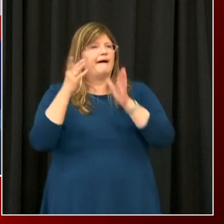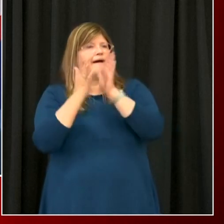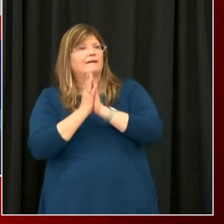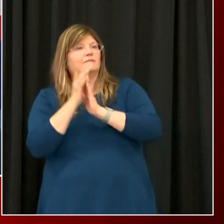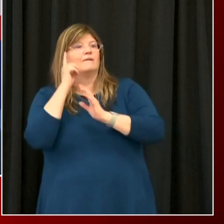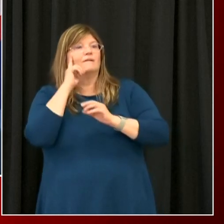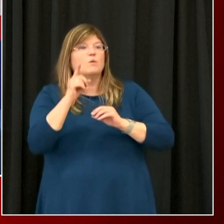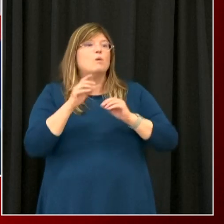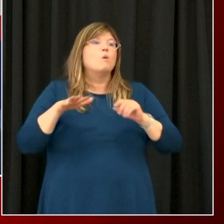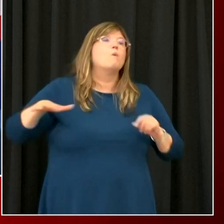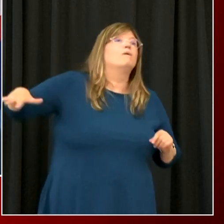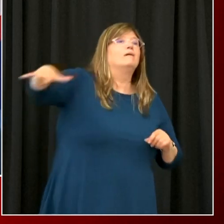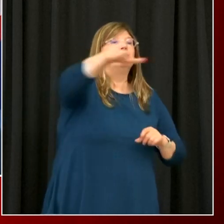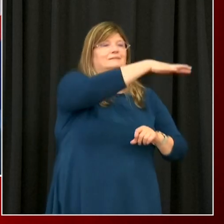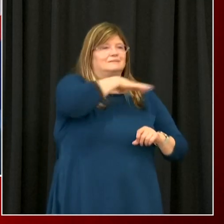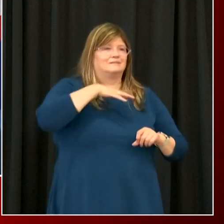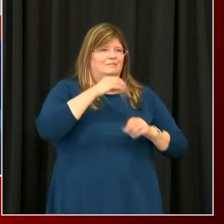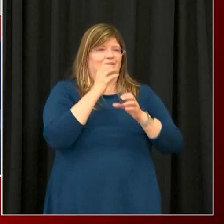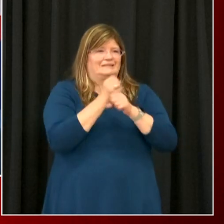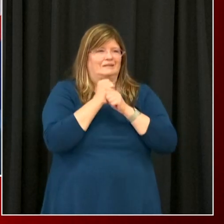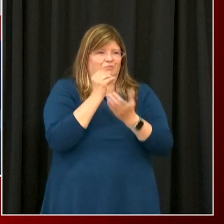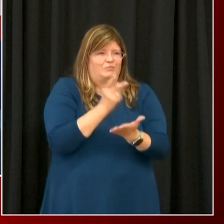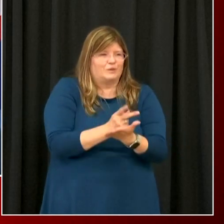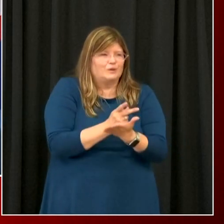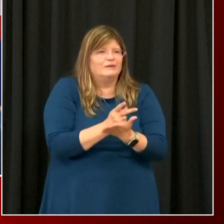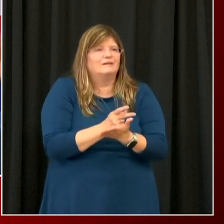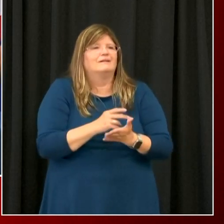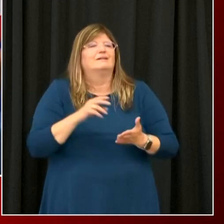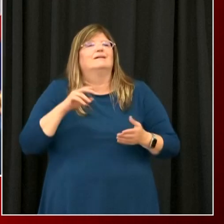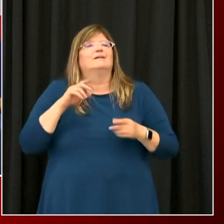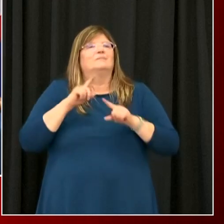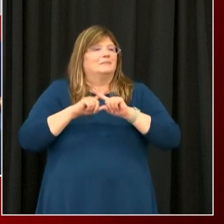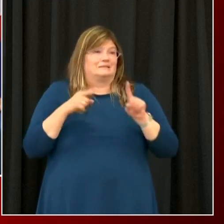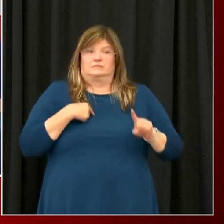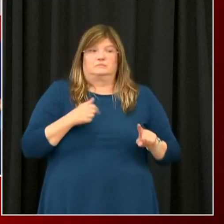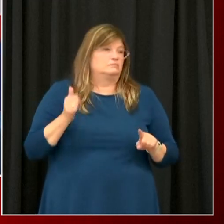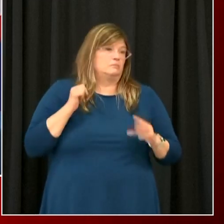and MPD did that. We won't be doing that anymore.